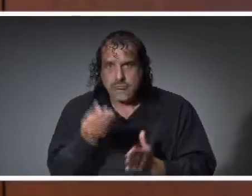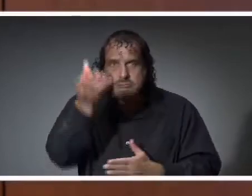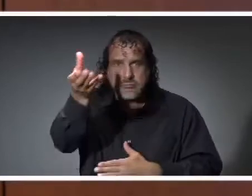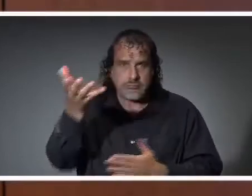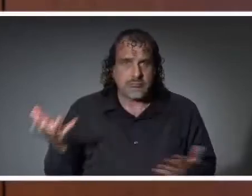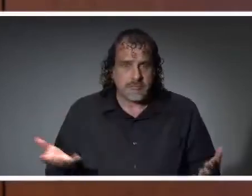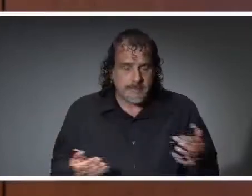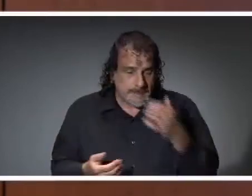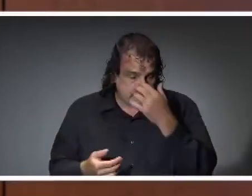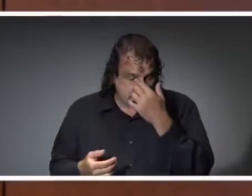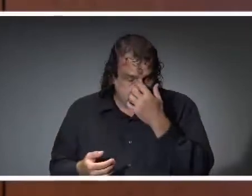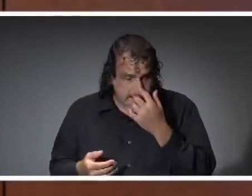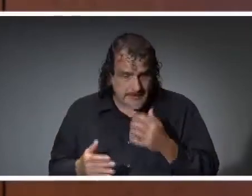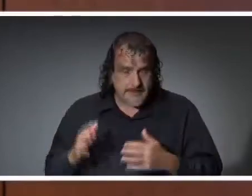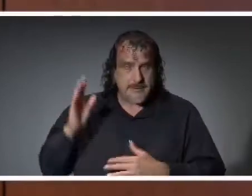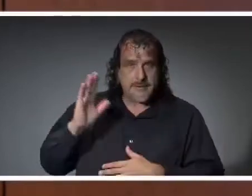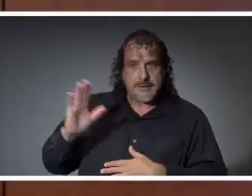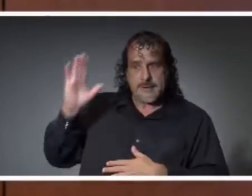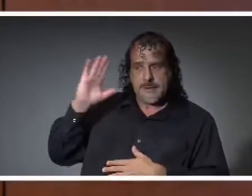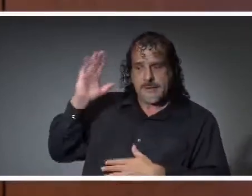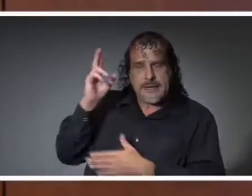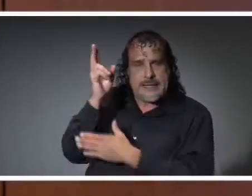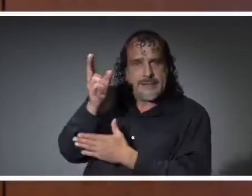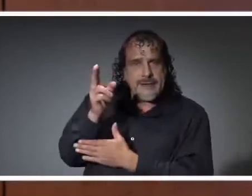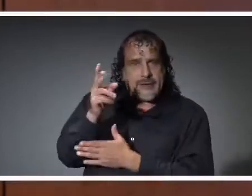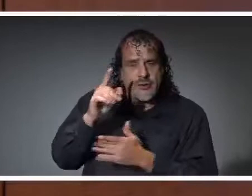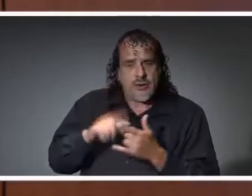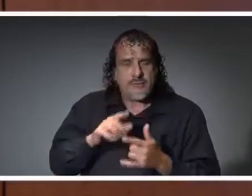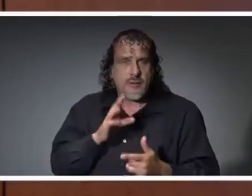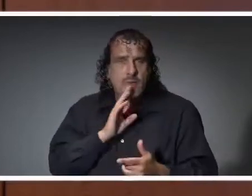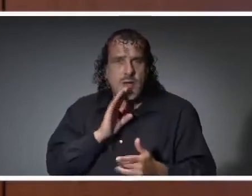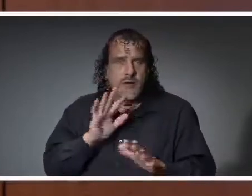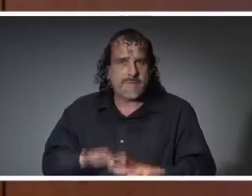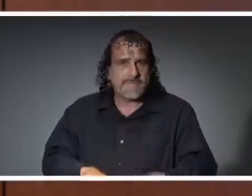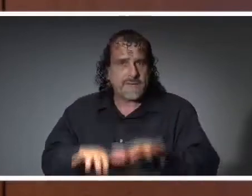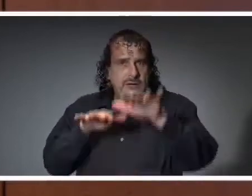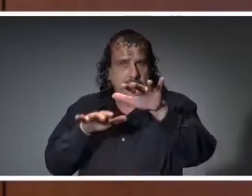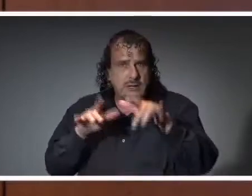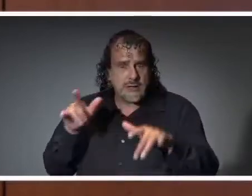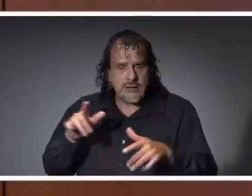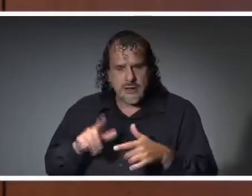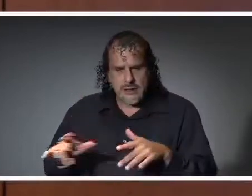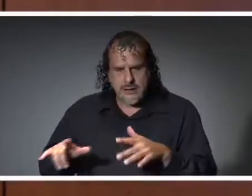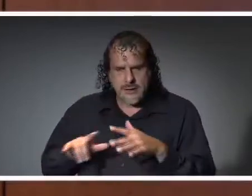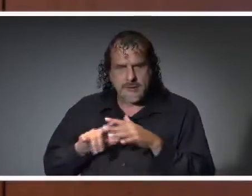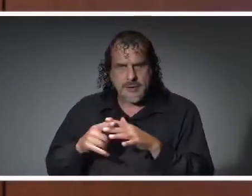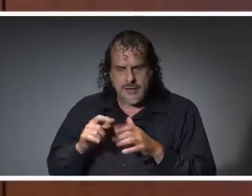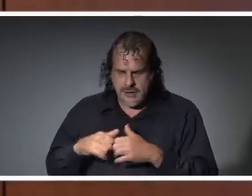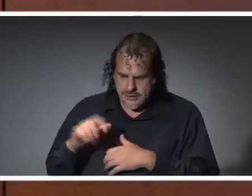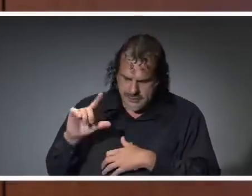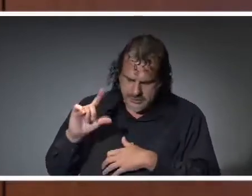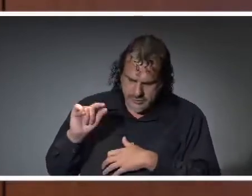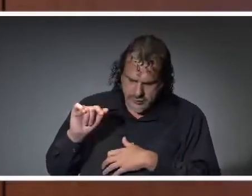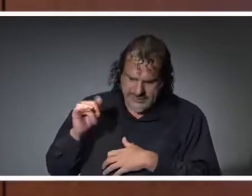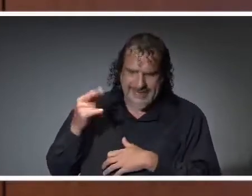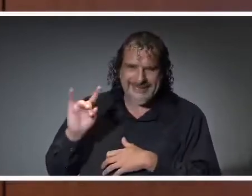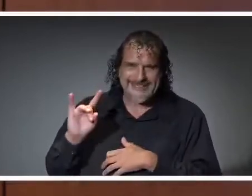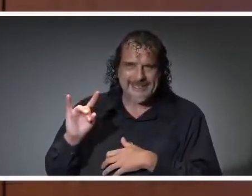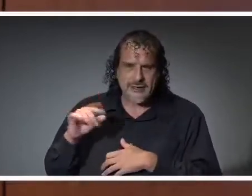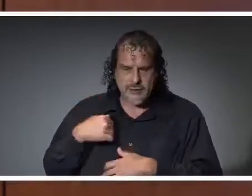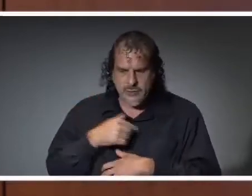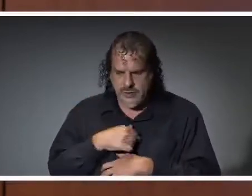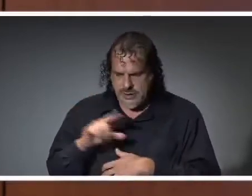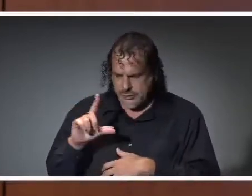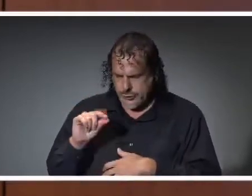back history on the backwater flood, just as a reminder, this actually began at the end of 2018 where we had